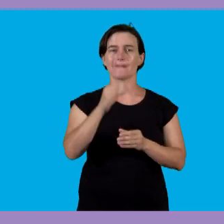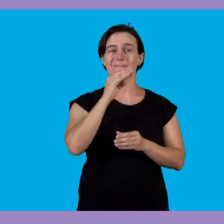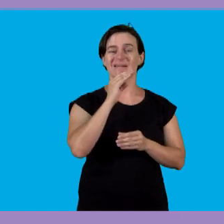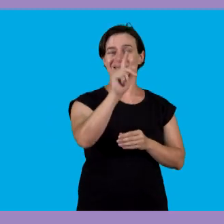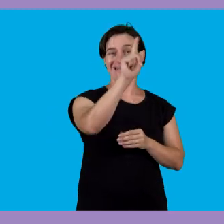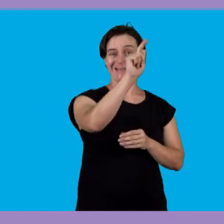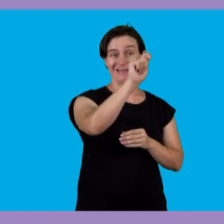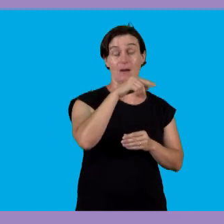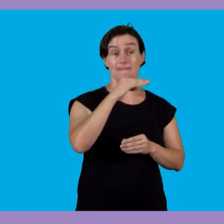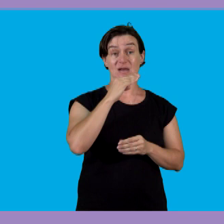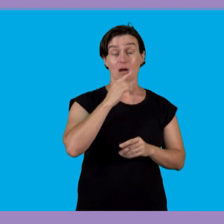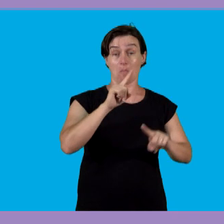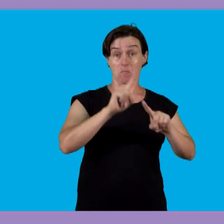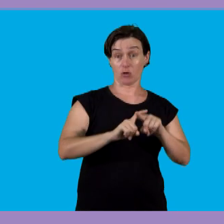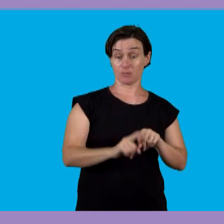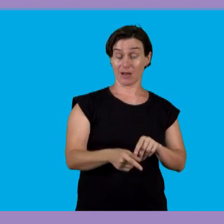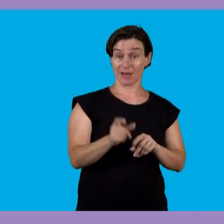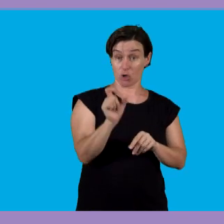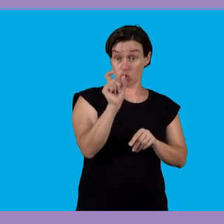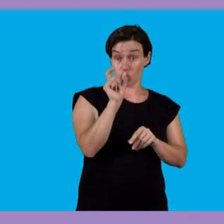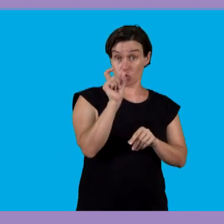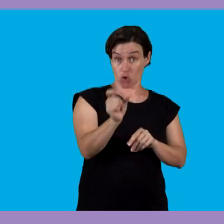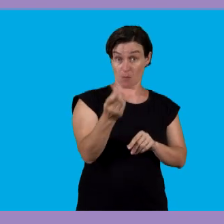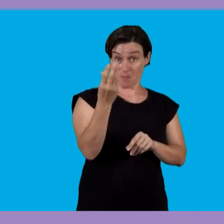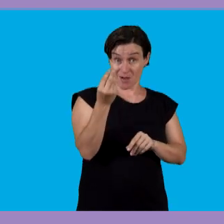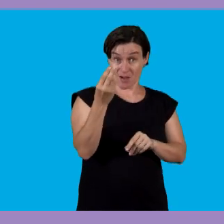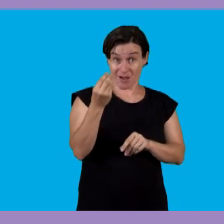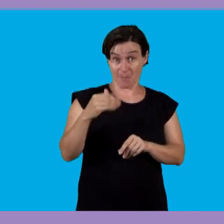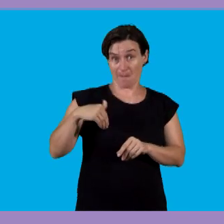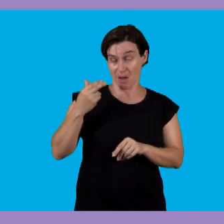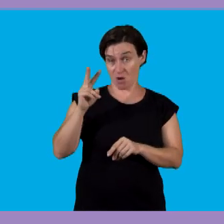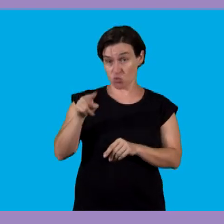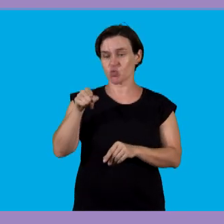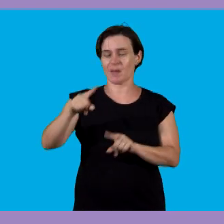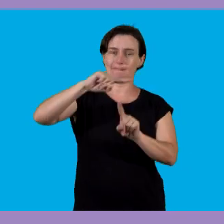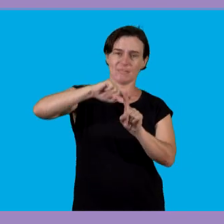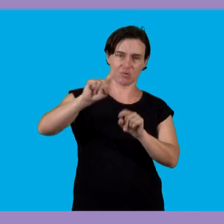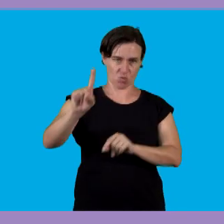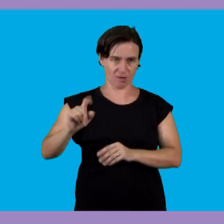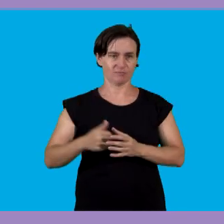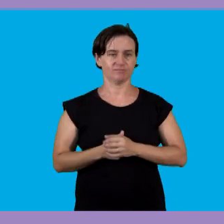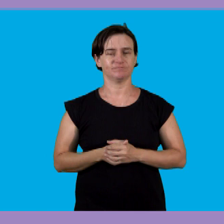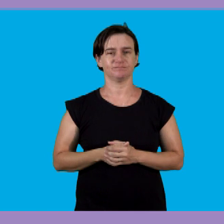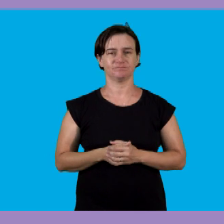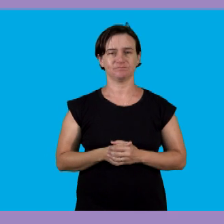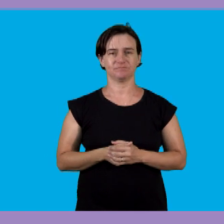So we can see there that the rule is to multiply the term number by 2 and then add 1.